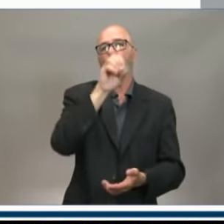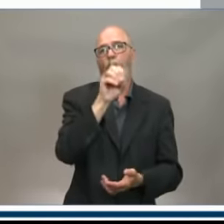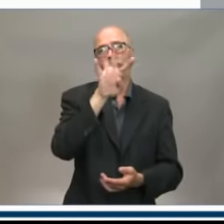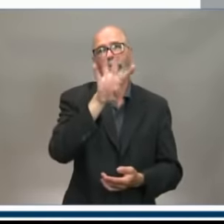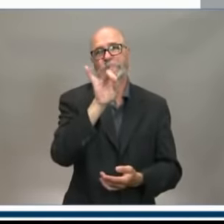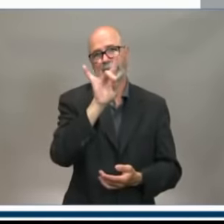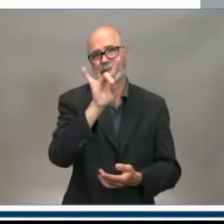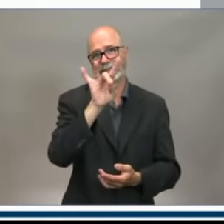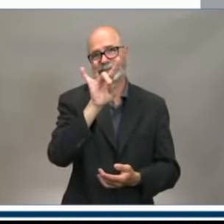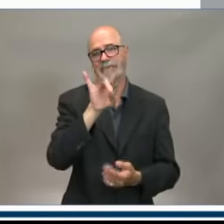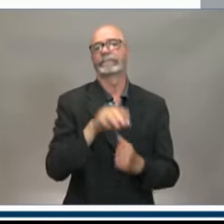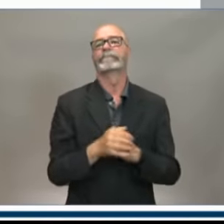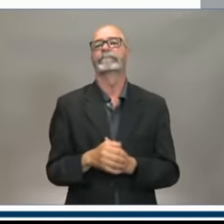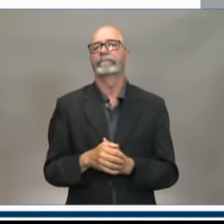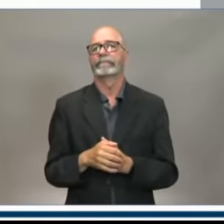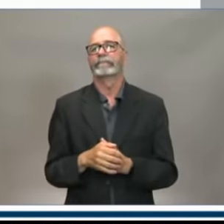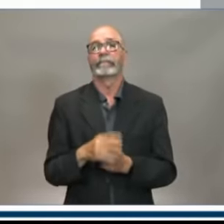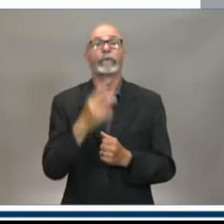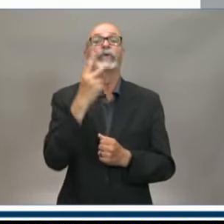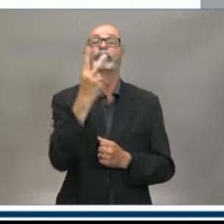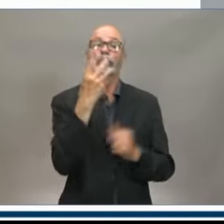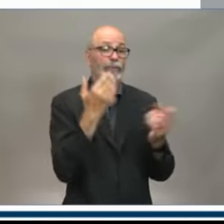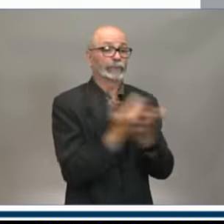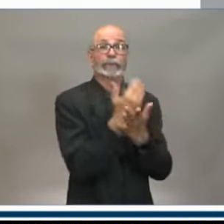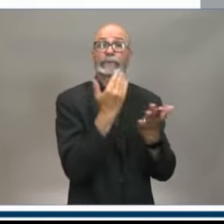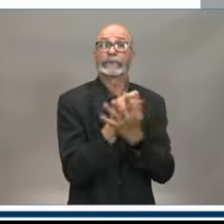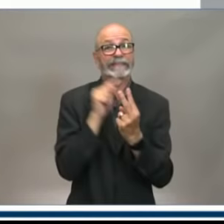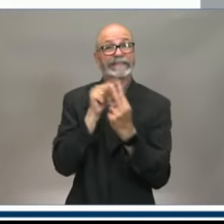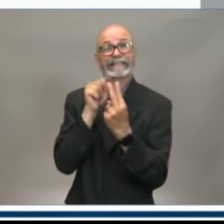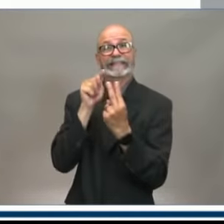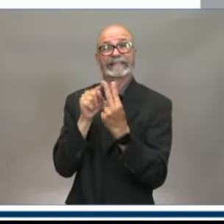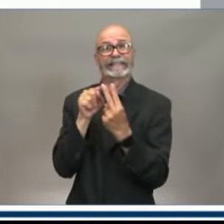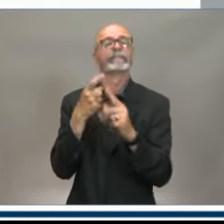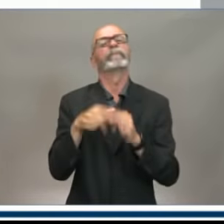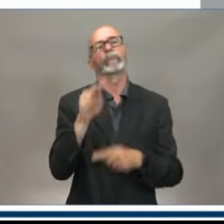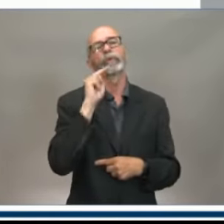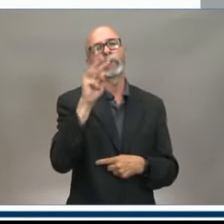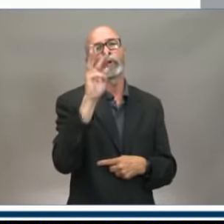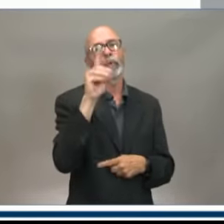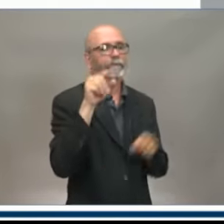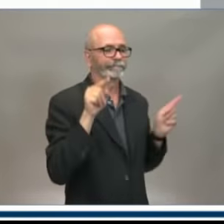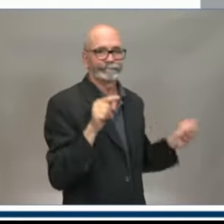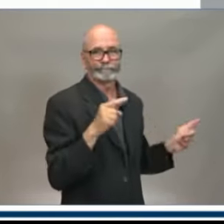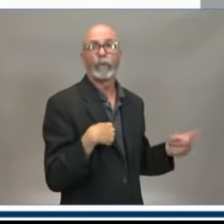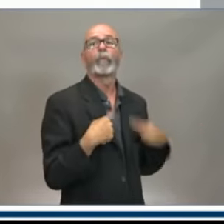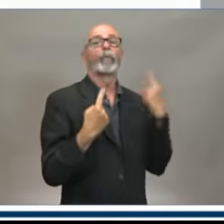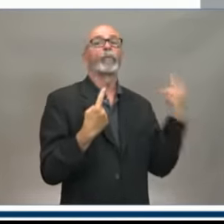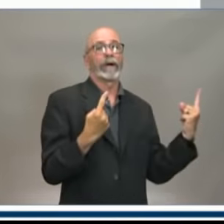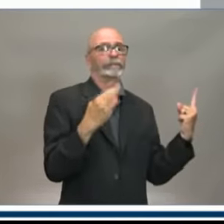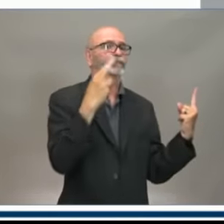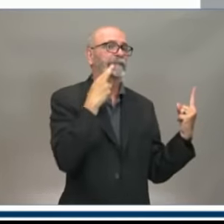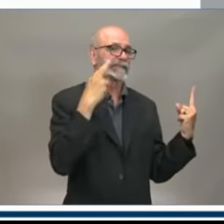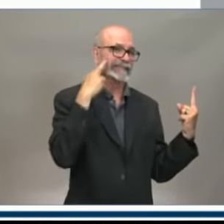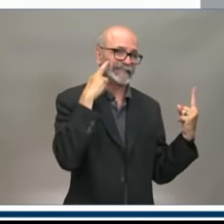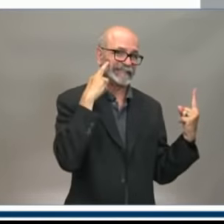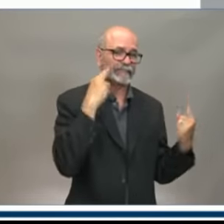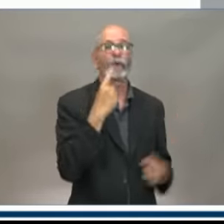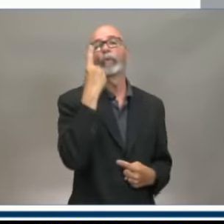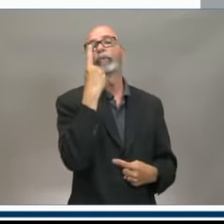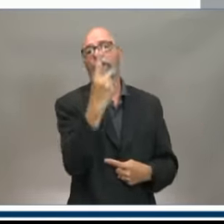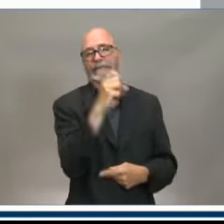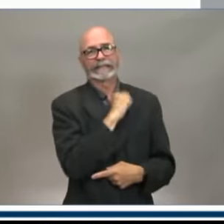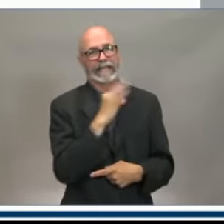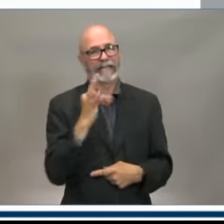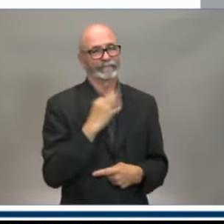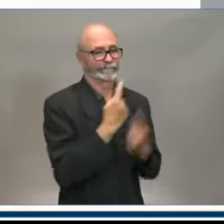new cases are related to Northwood, one a resident and one a staff member. So we continue to have no